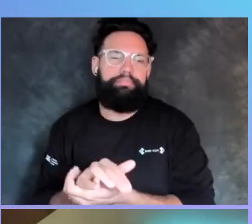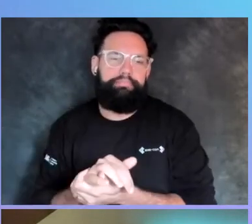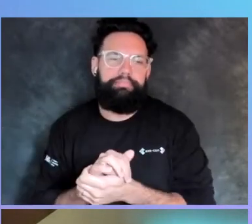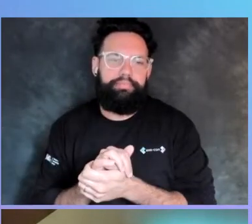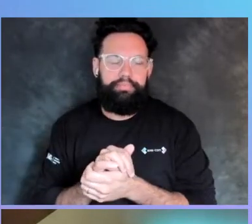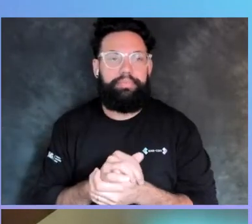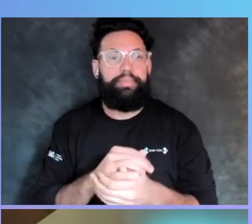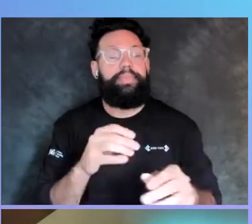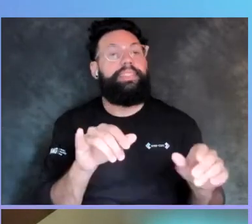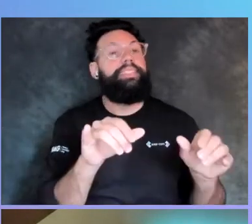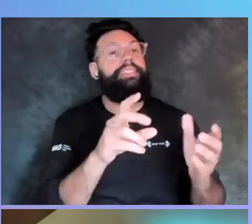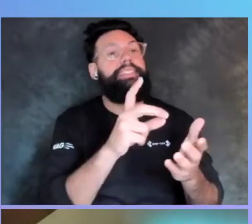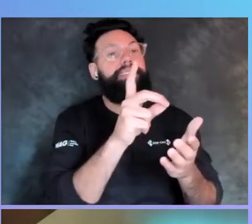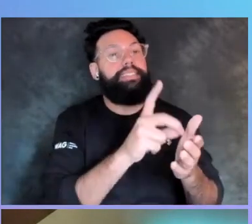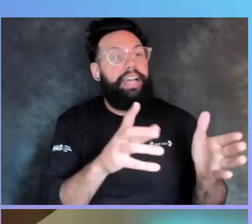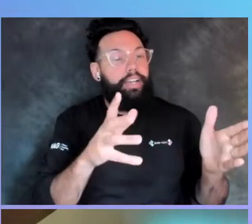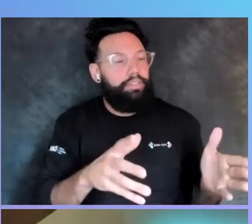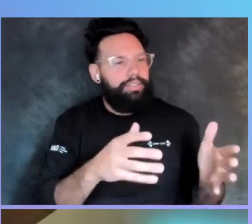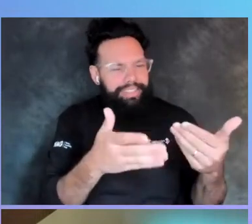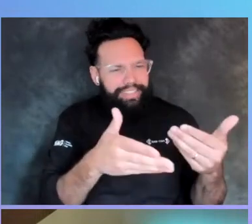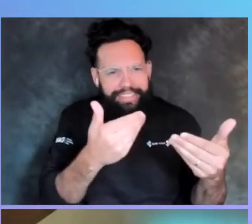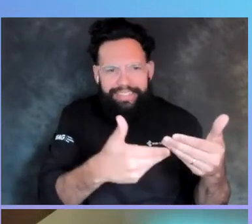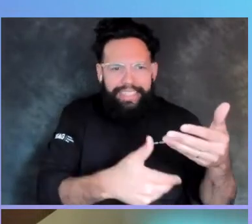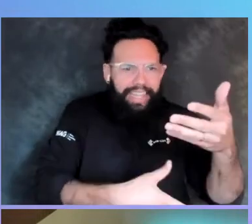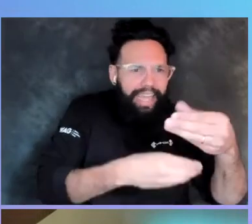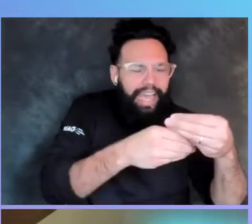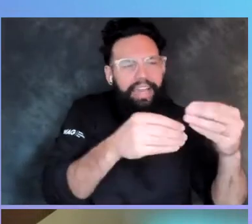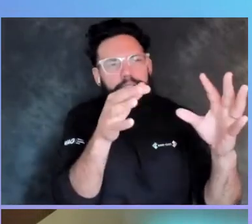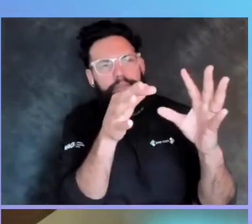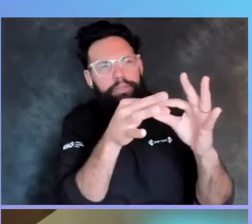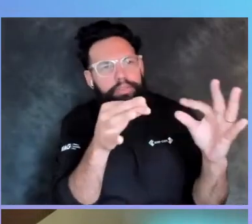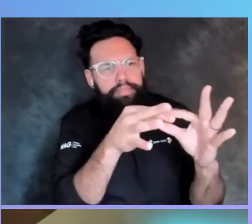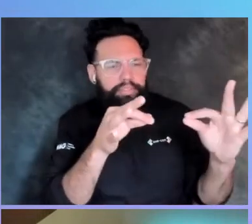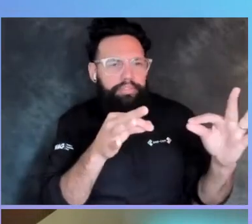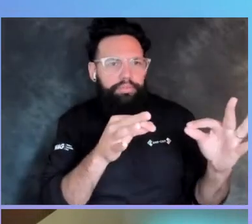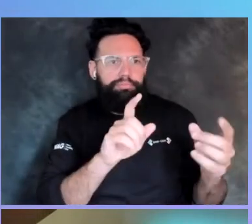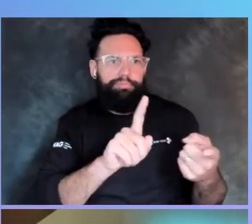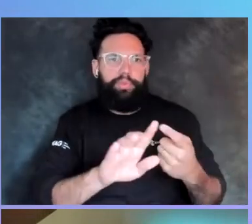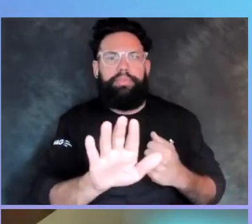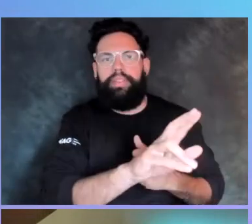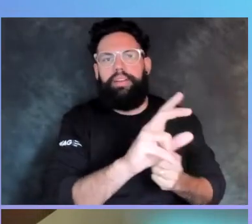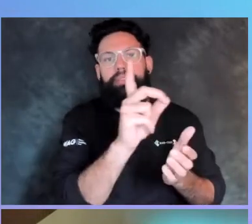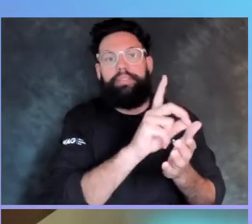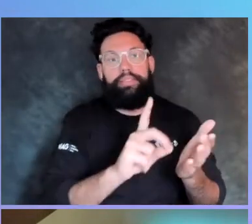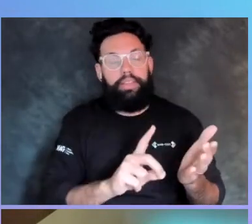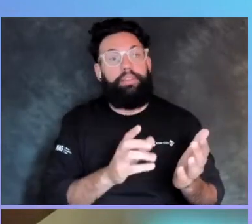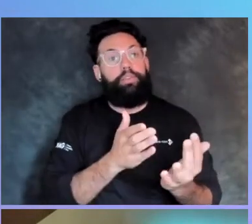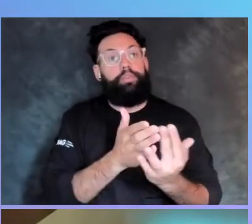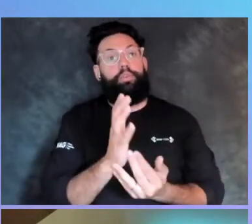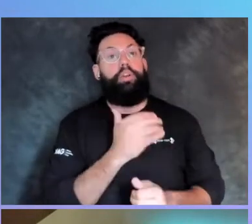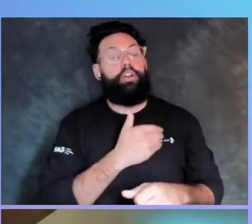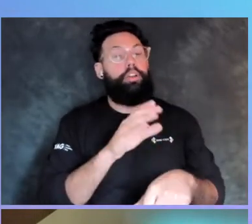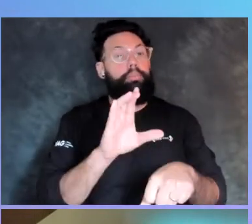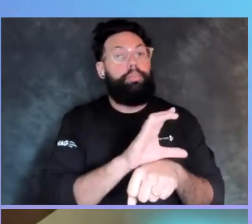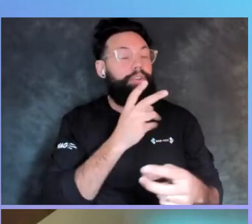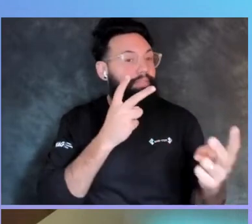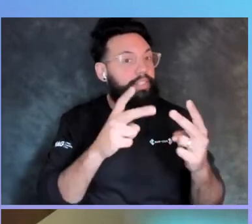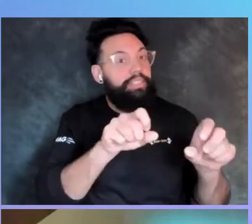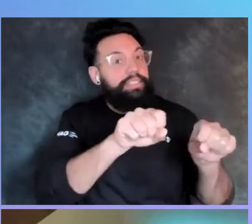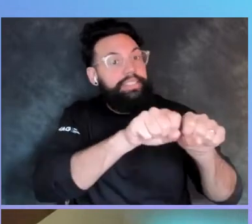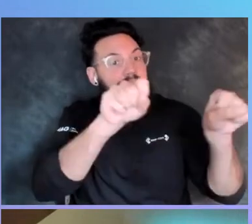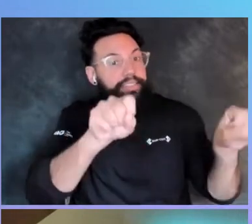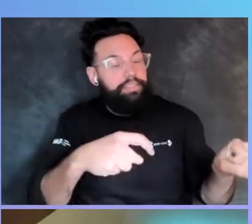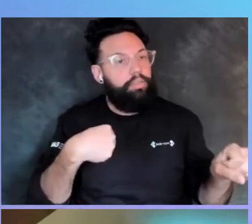accurately add accessibility annotations directly to their designs. Using our computer vision system, we provide suggestions for